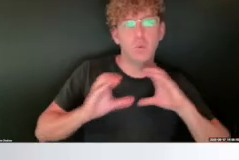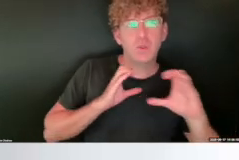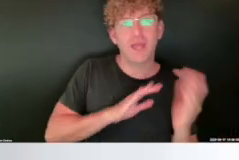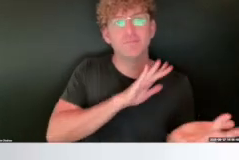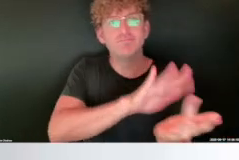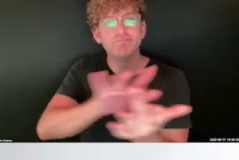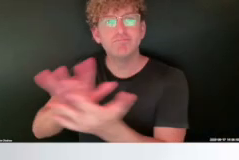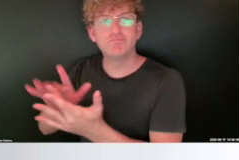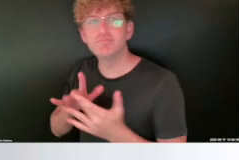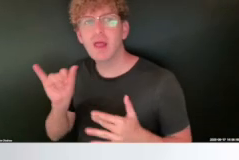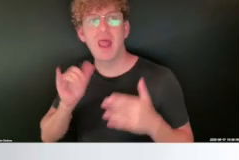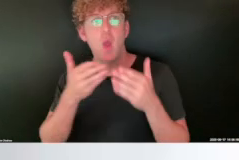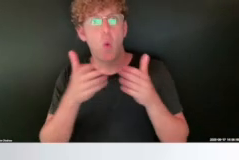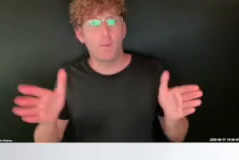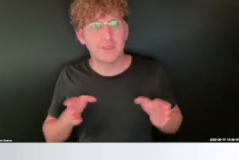slide, please.